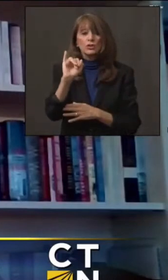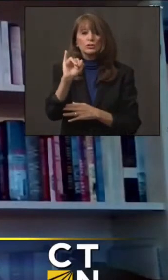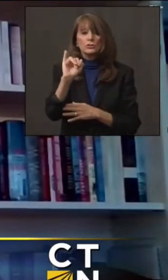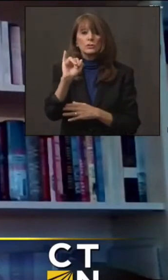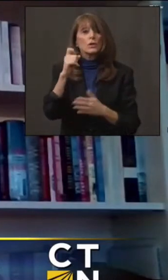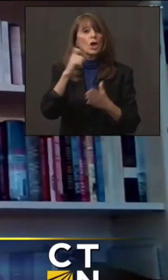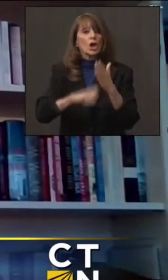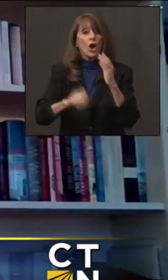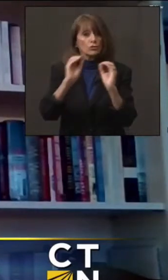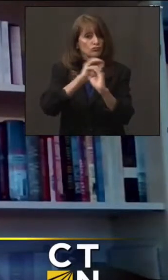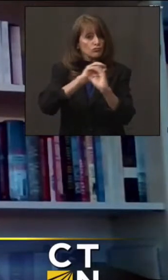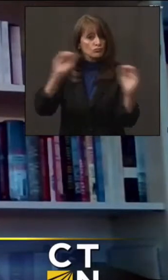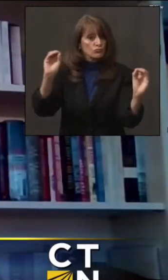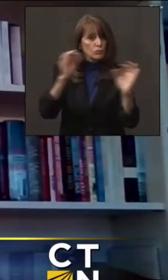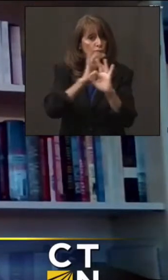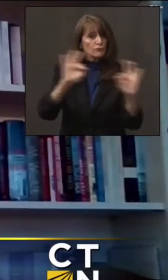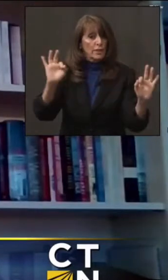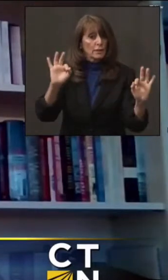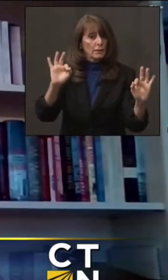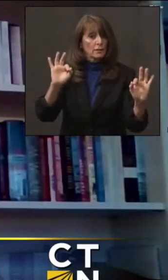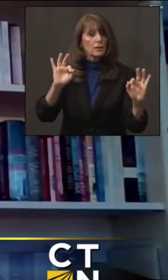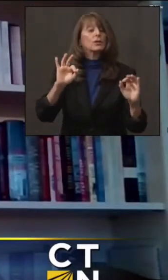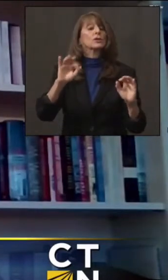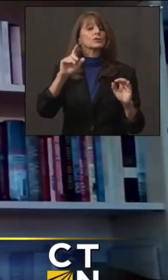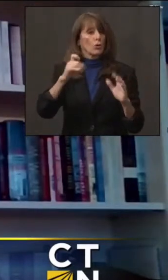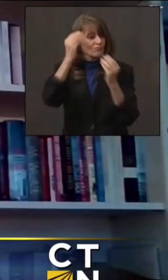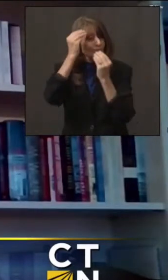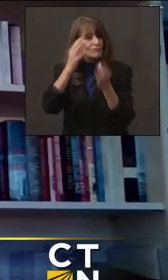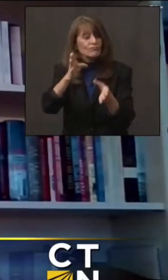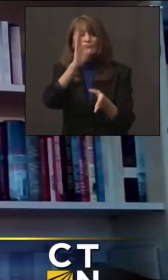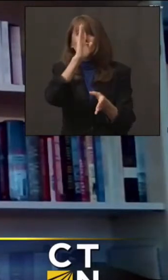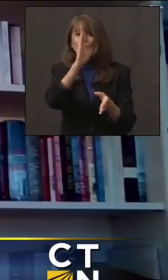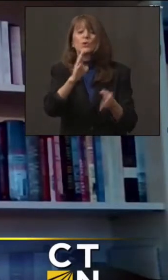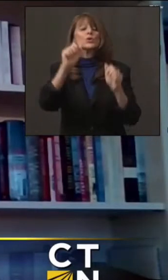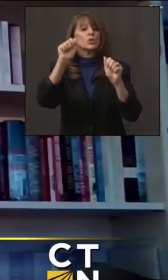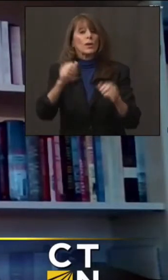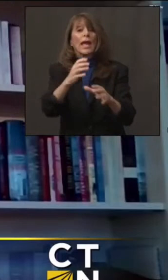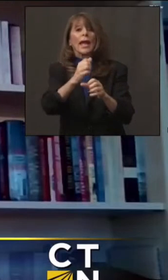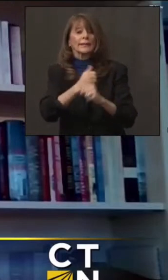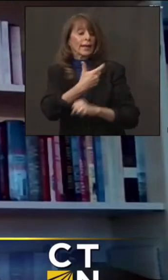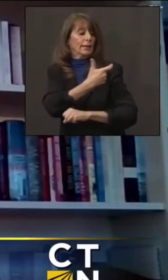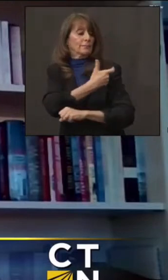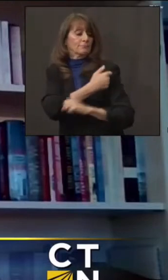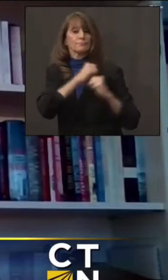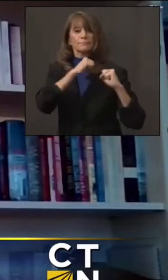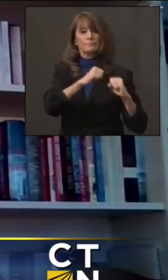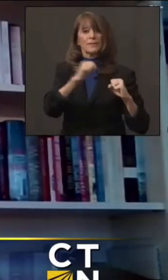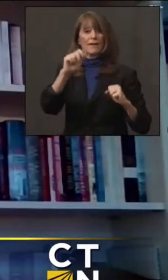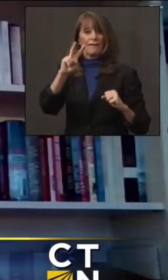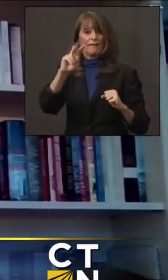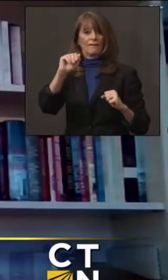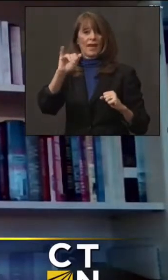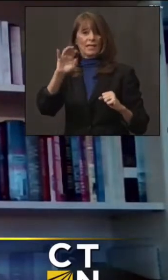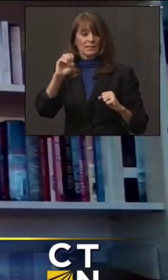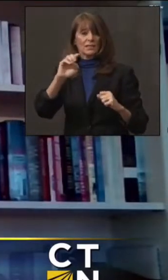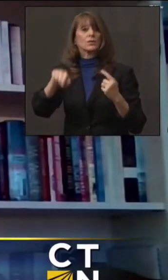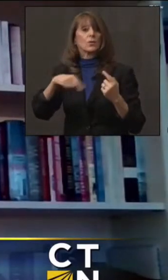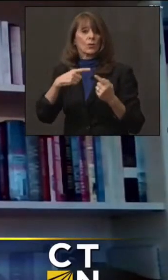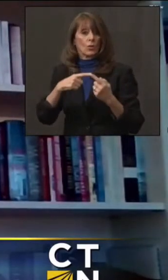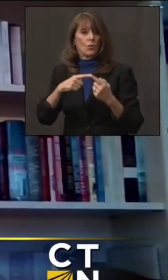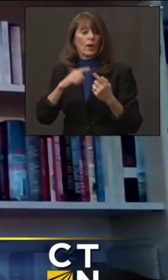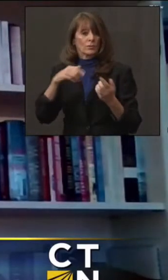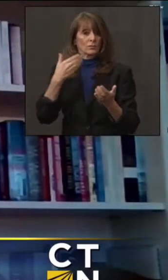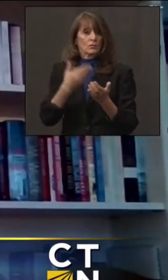cost. So everyone should be reassured that they will have access to the vaccine when it becomes available and when their group